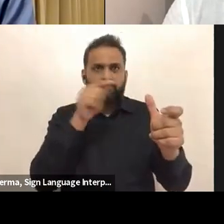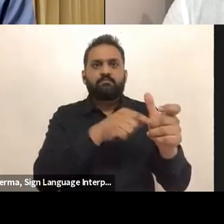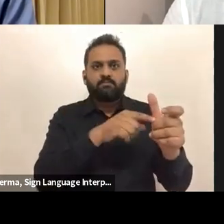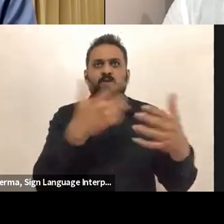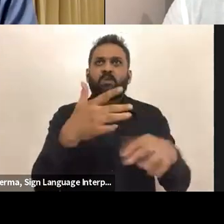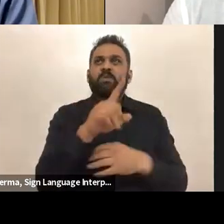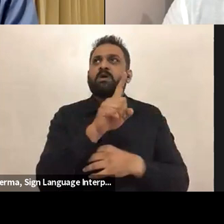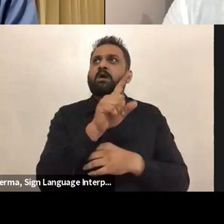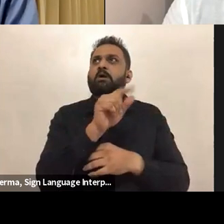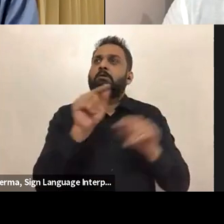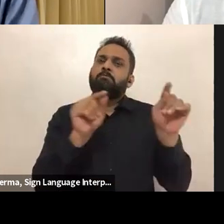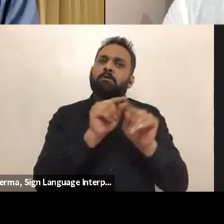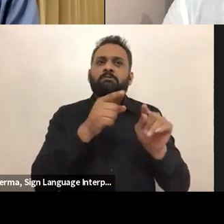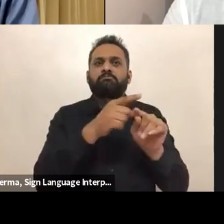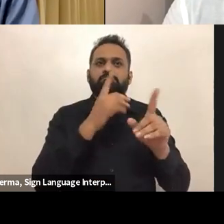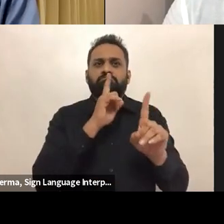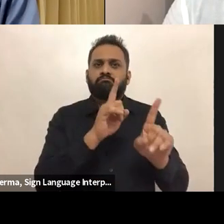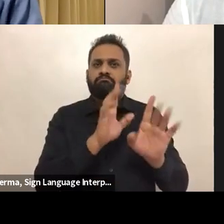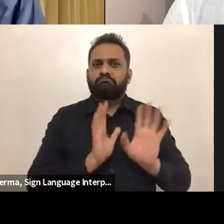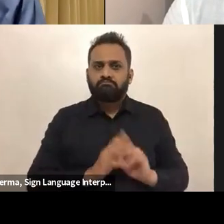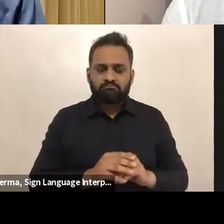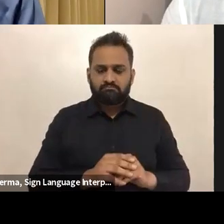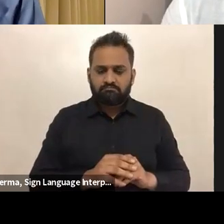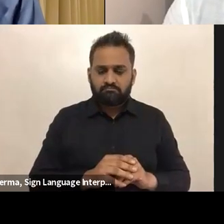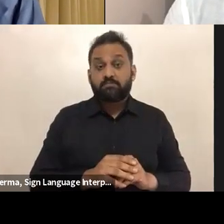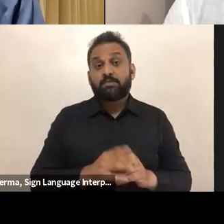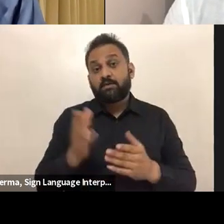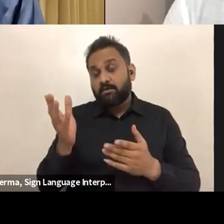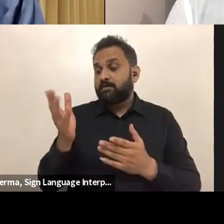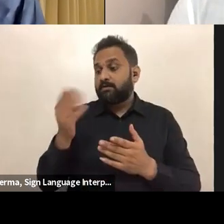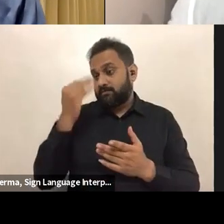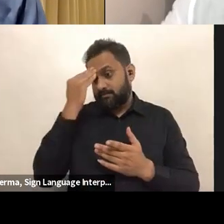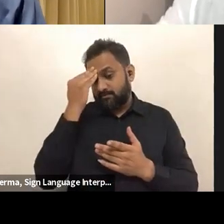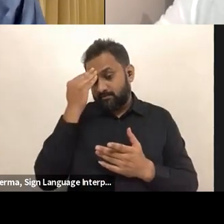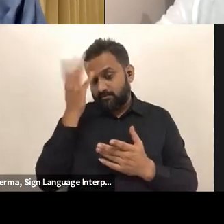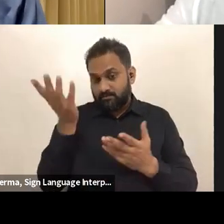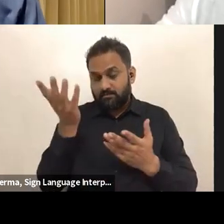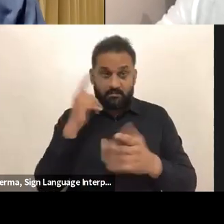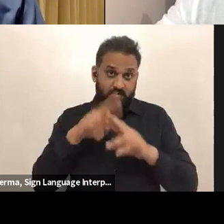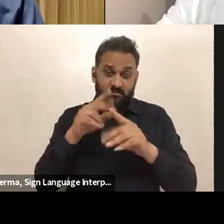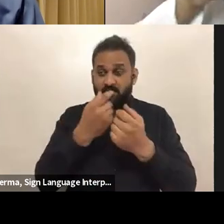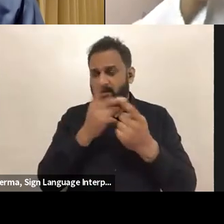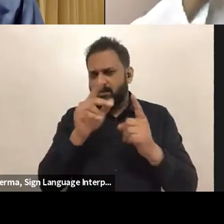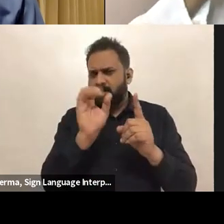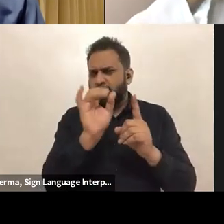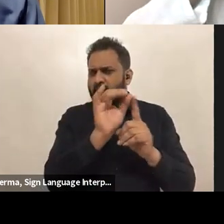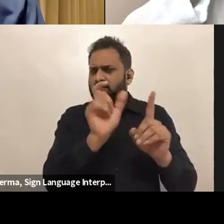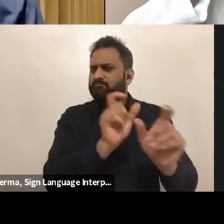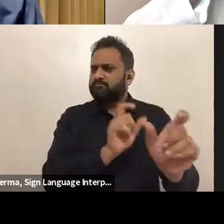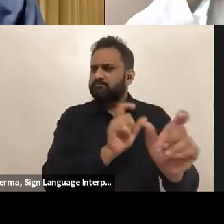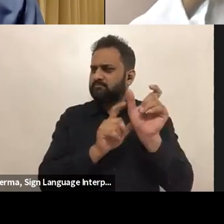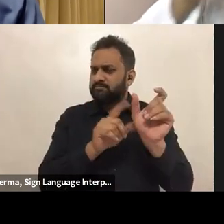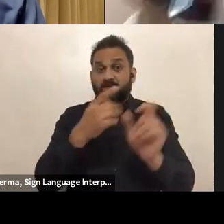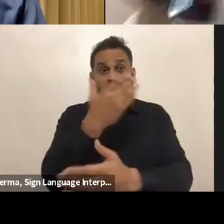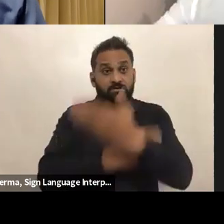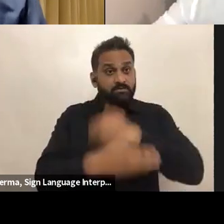100%, for sure. Um, and then I think you could look at another number here and ask about disabled persons